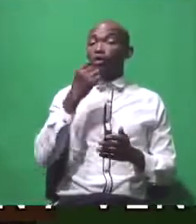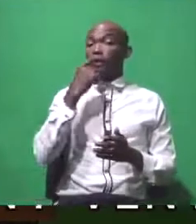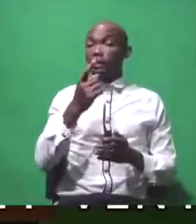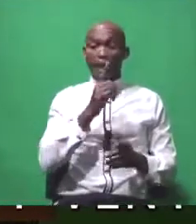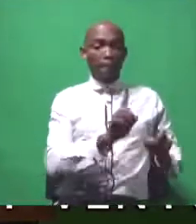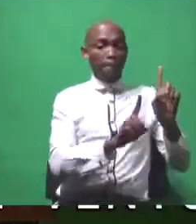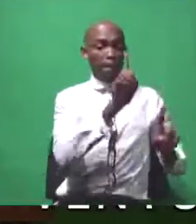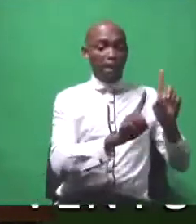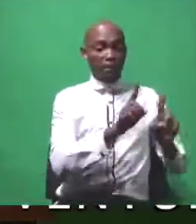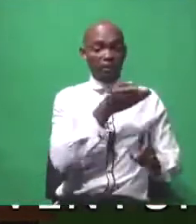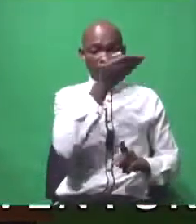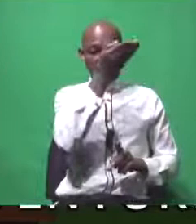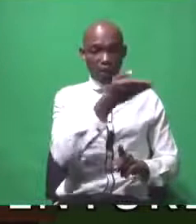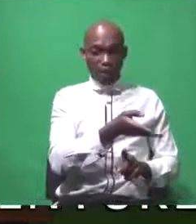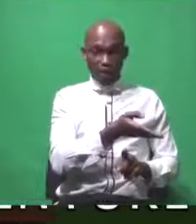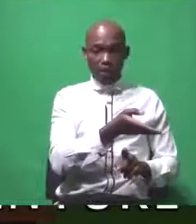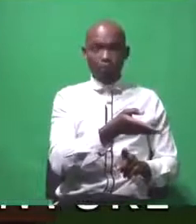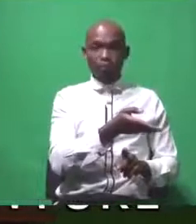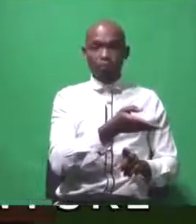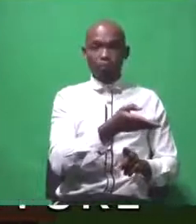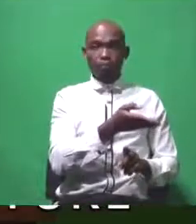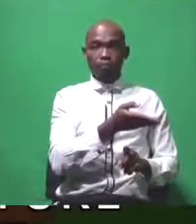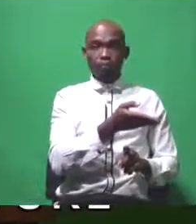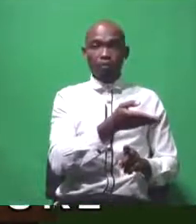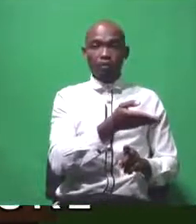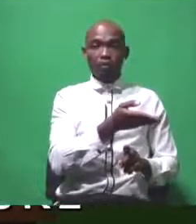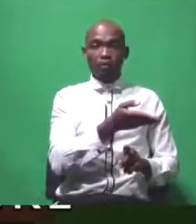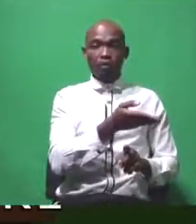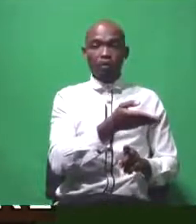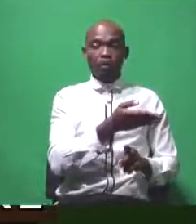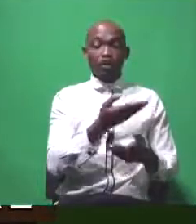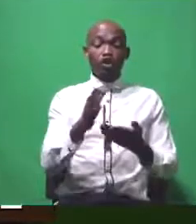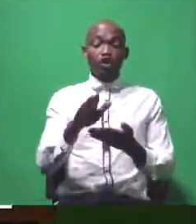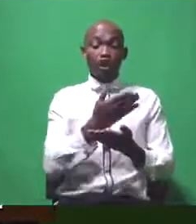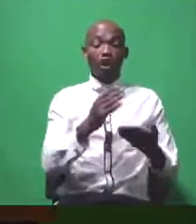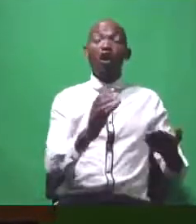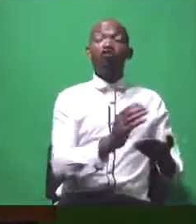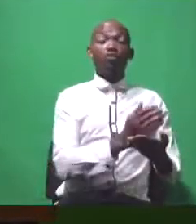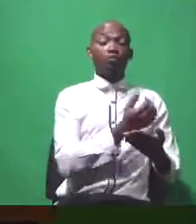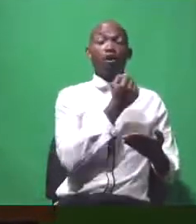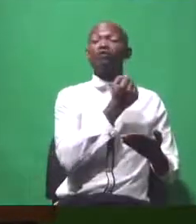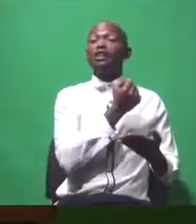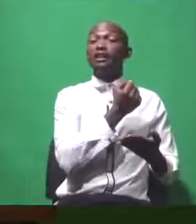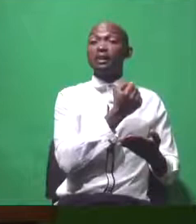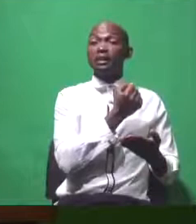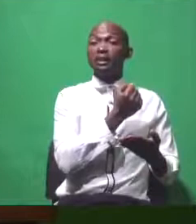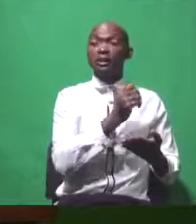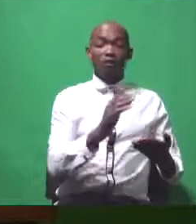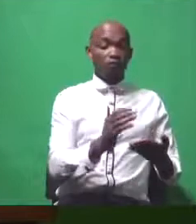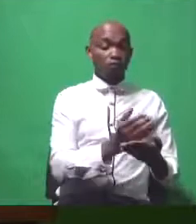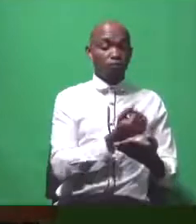Just you say that plant here, share that share of profit, share